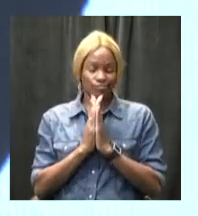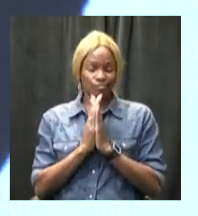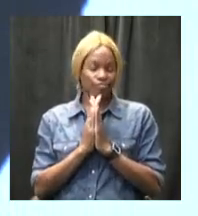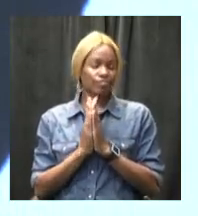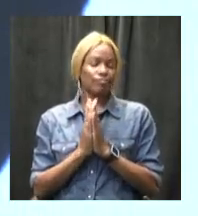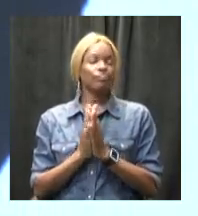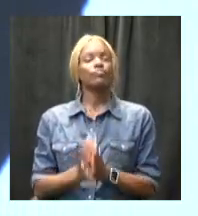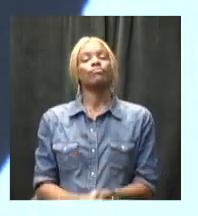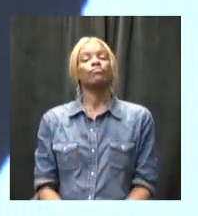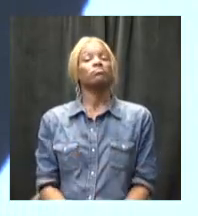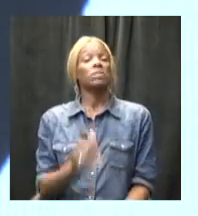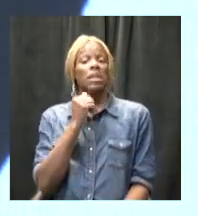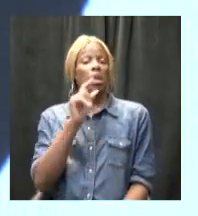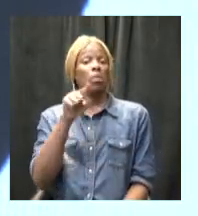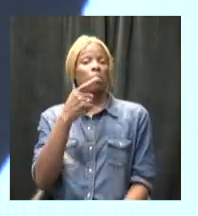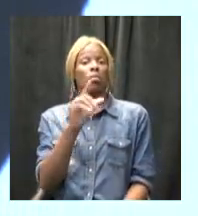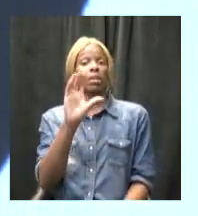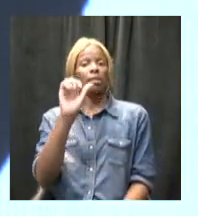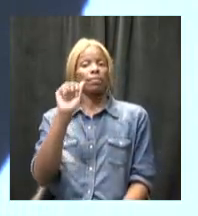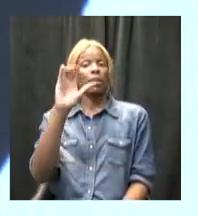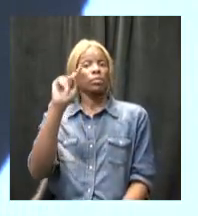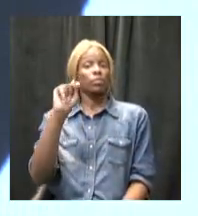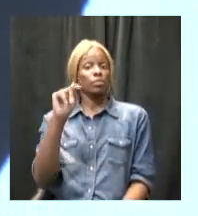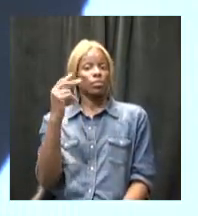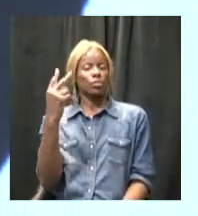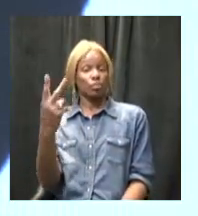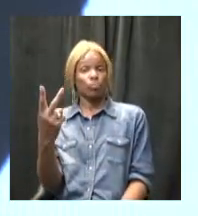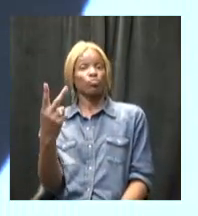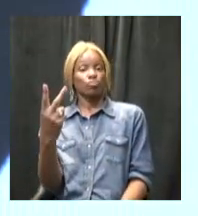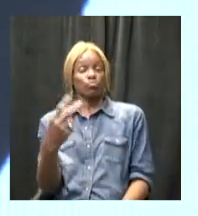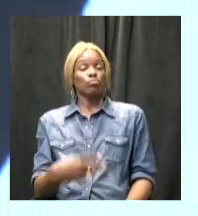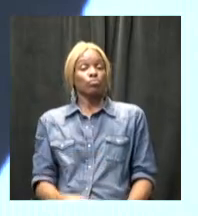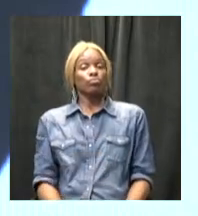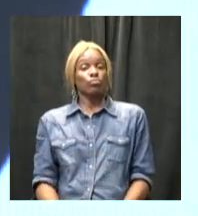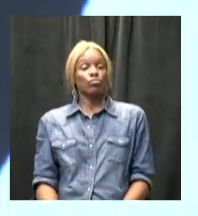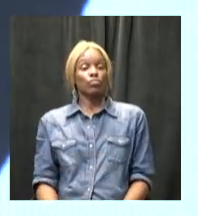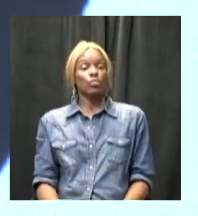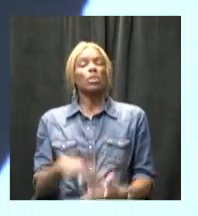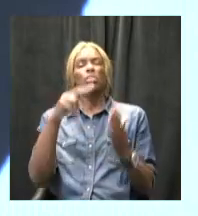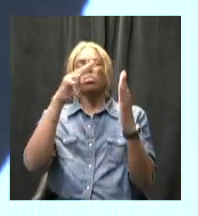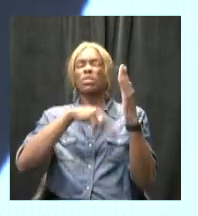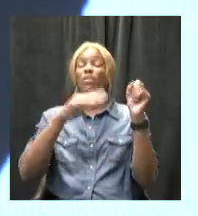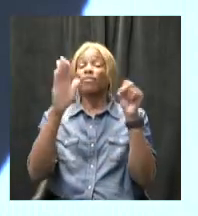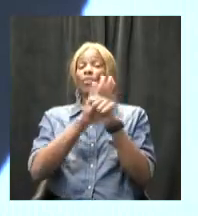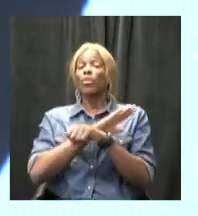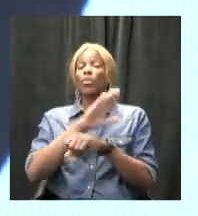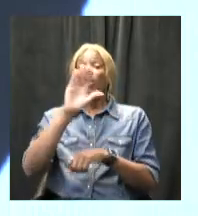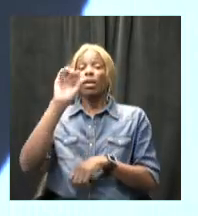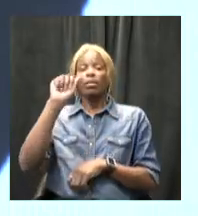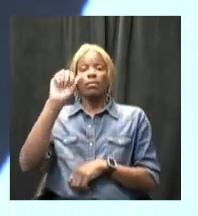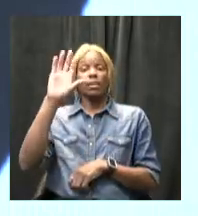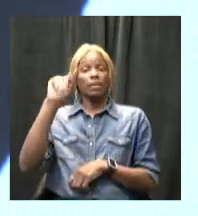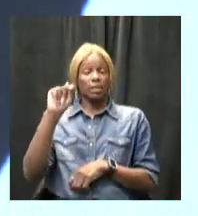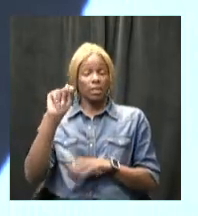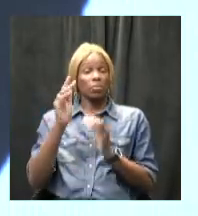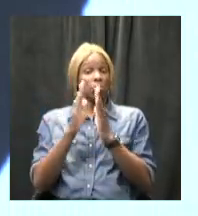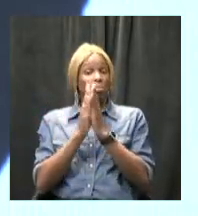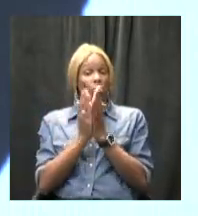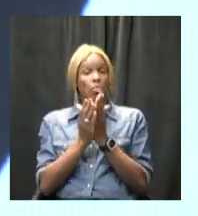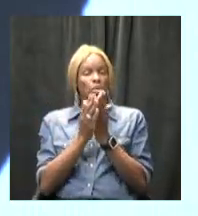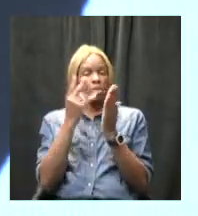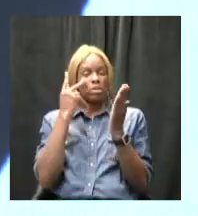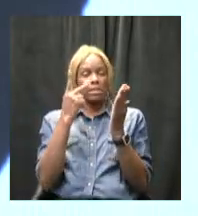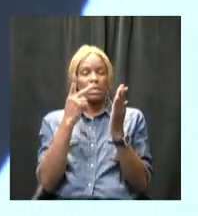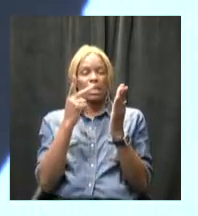Acts 2. But when you read the entire book of Acts, you will notice that prayer is a thread that runs